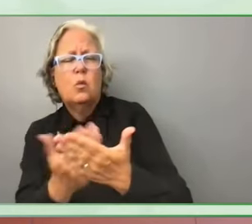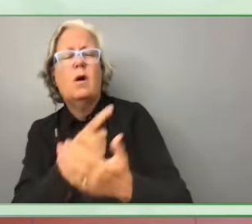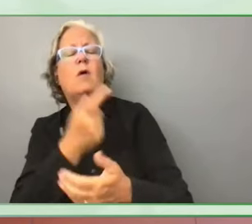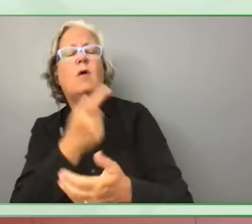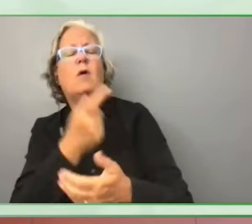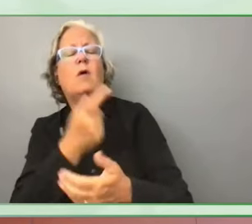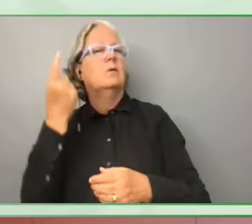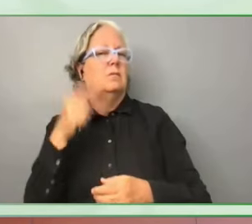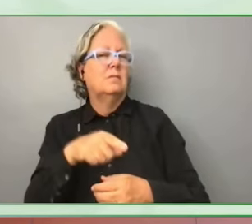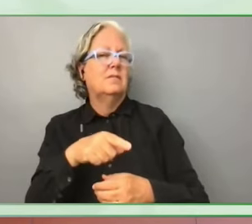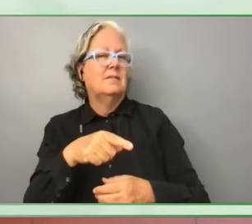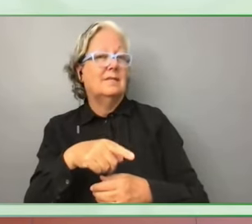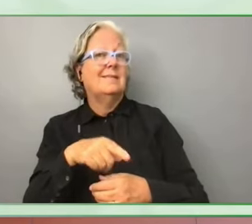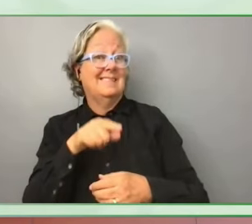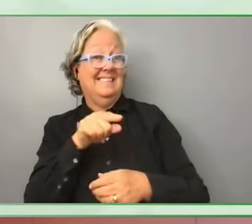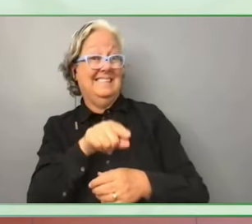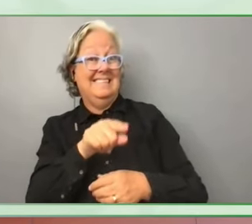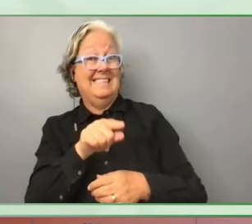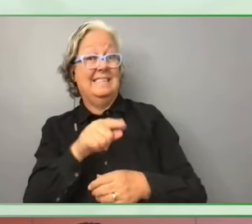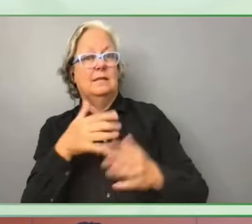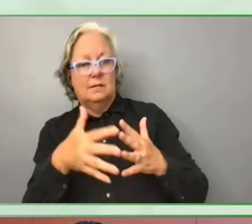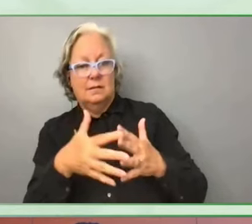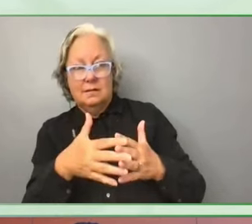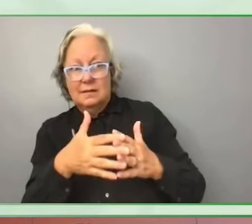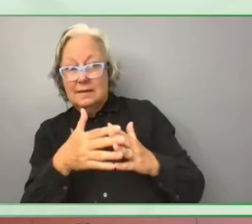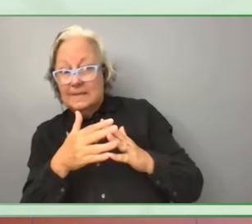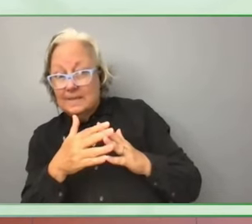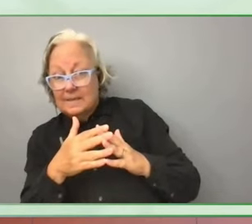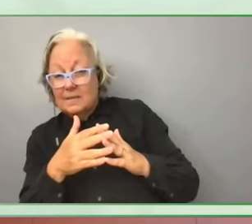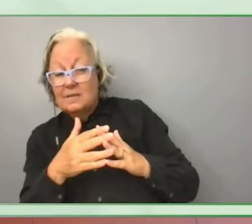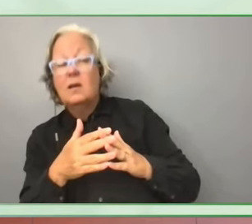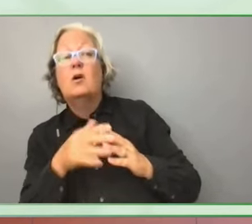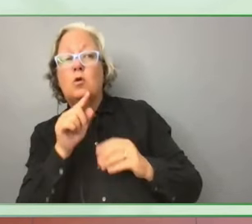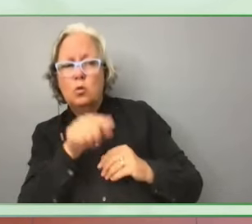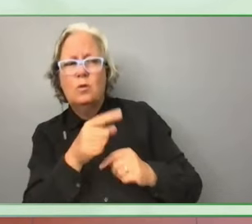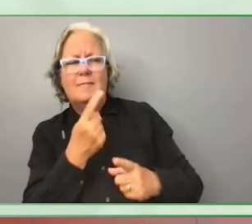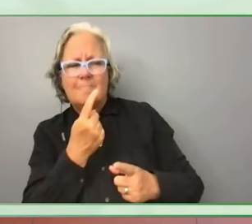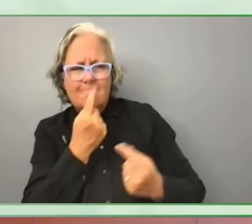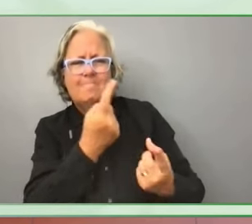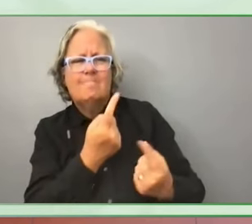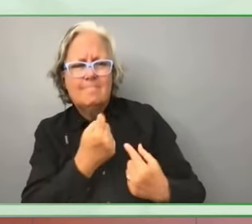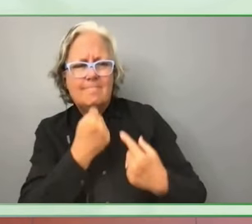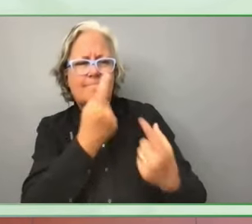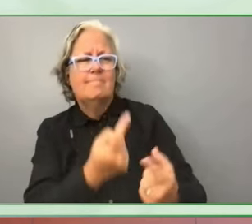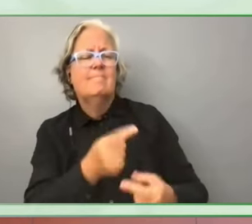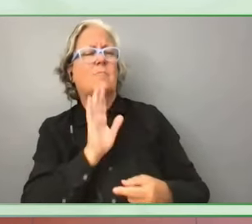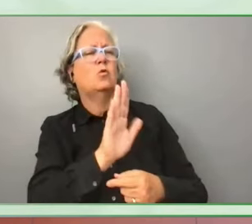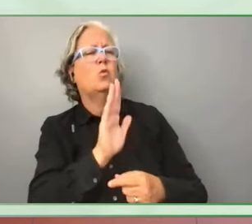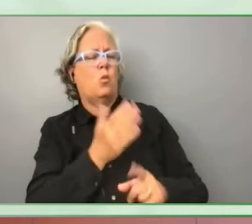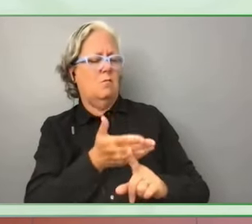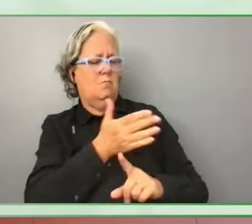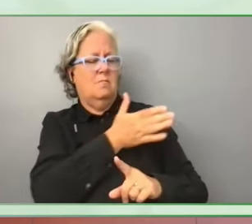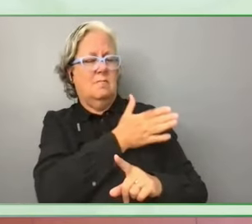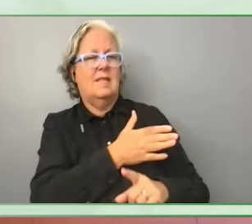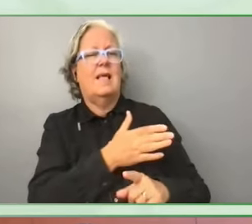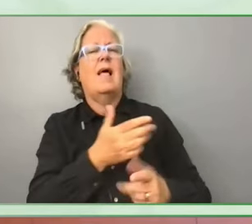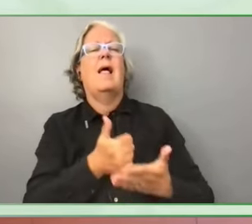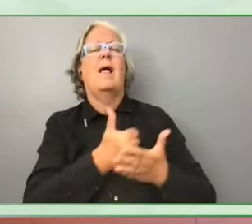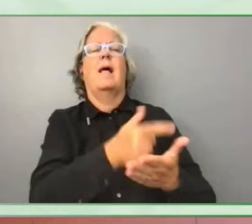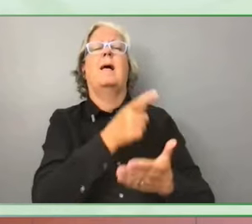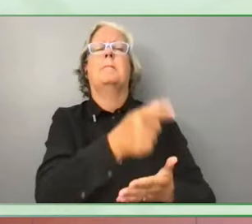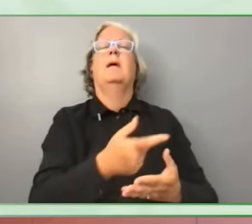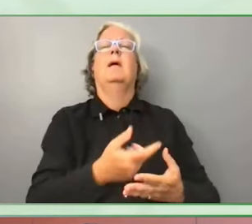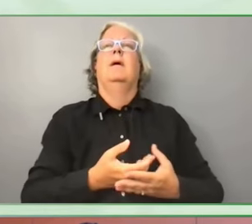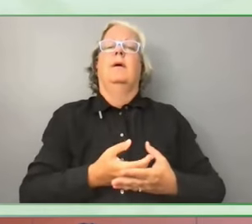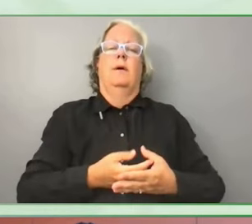that platform for them to tell their stories in order to have that first healing before going to the next step,